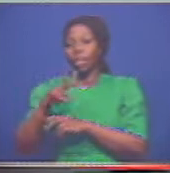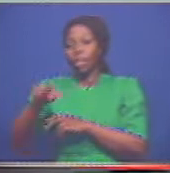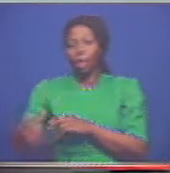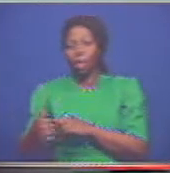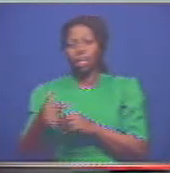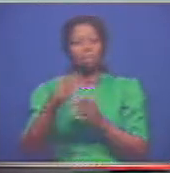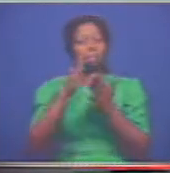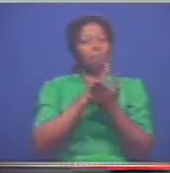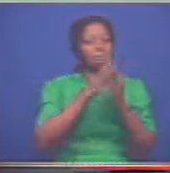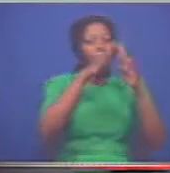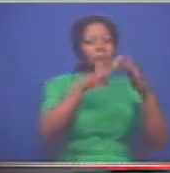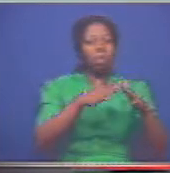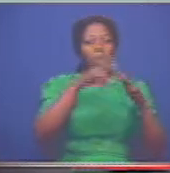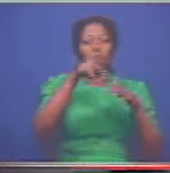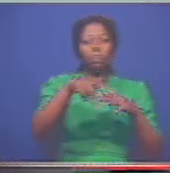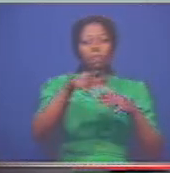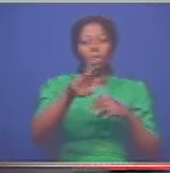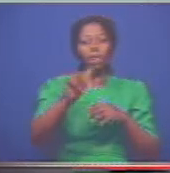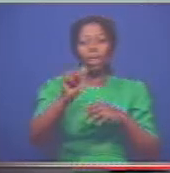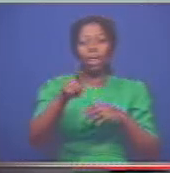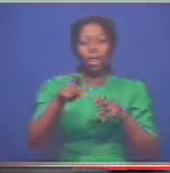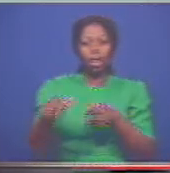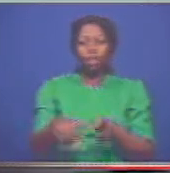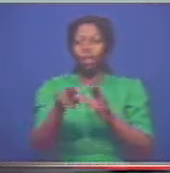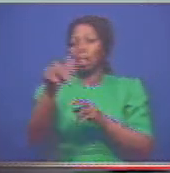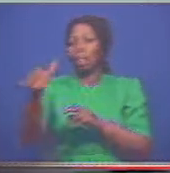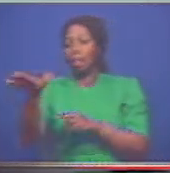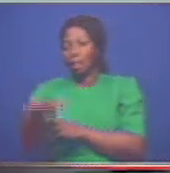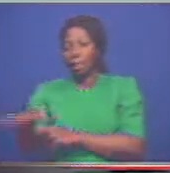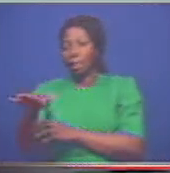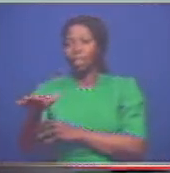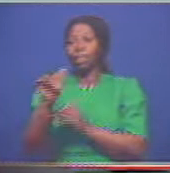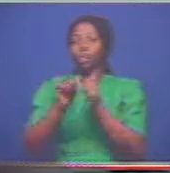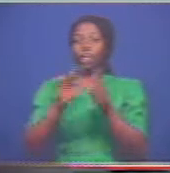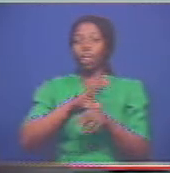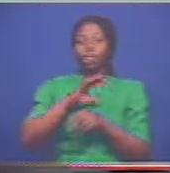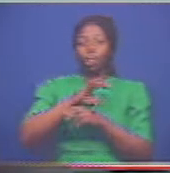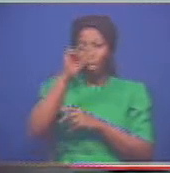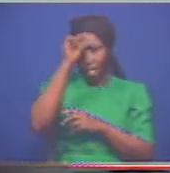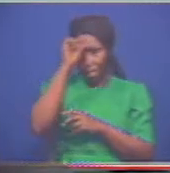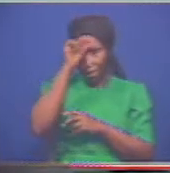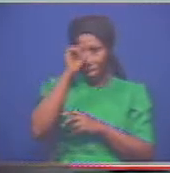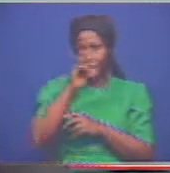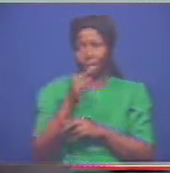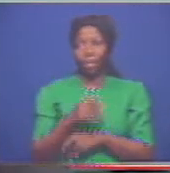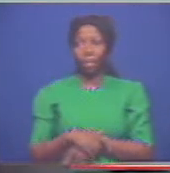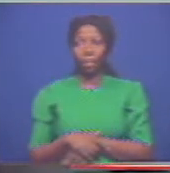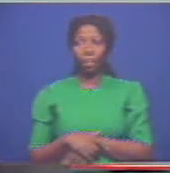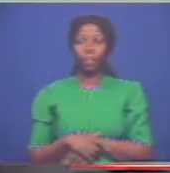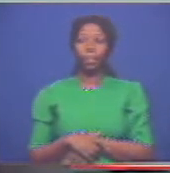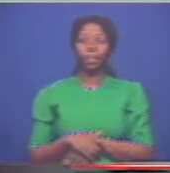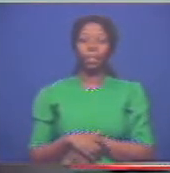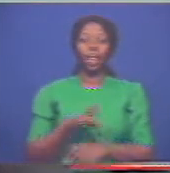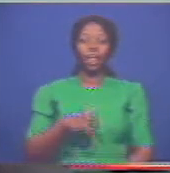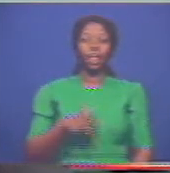Some houses in Park Road, others from other estates that are owned by the government and owned by the government. I